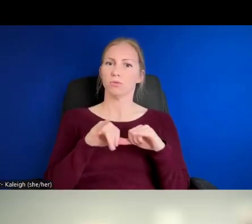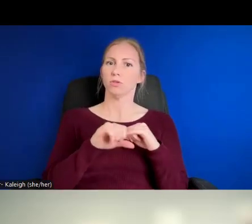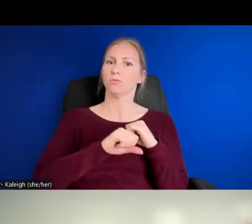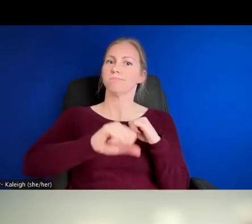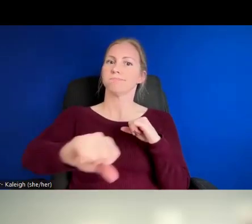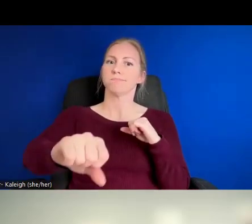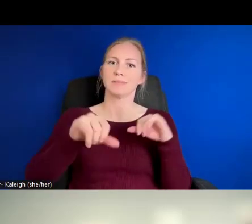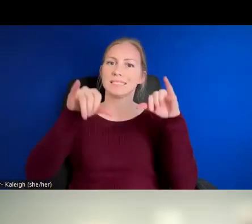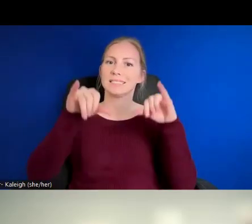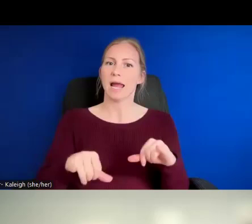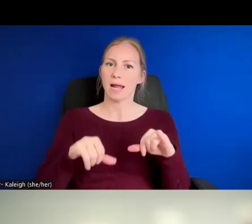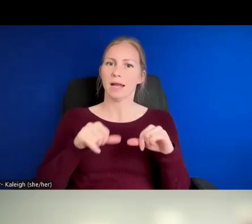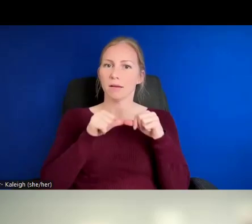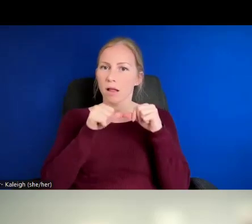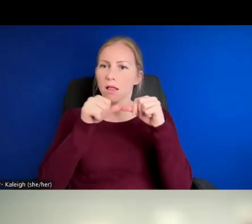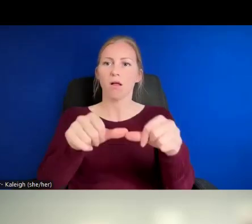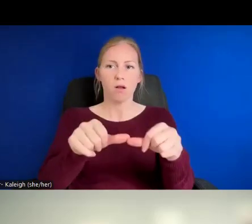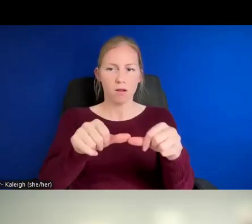for care.